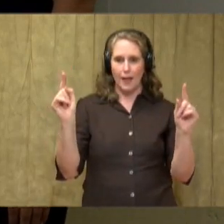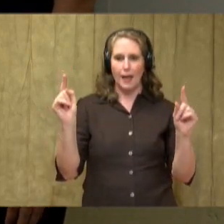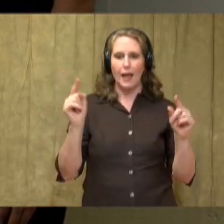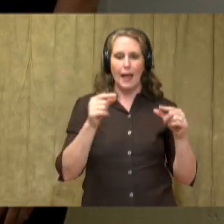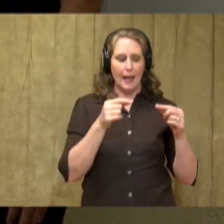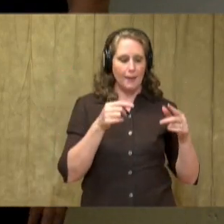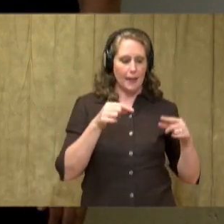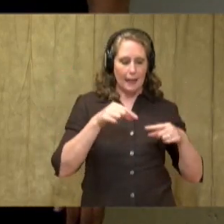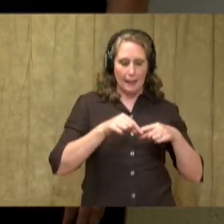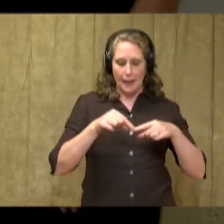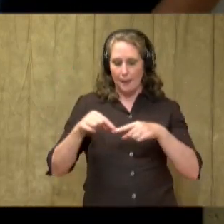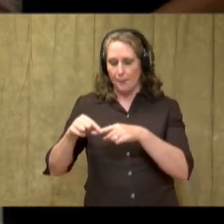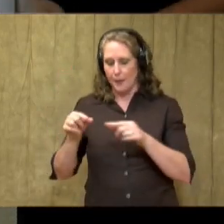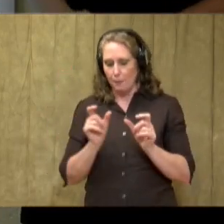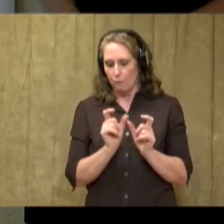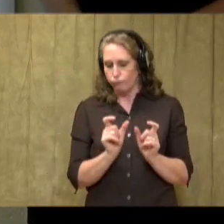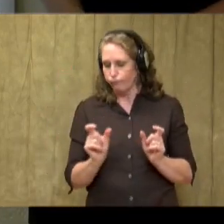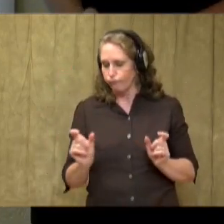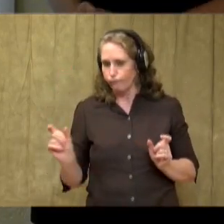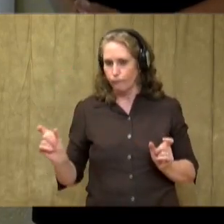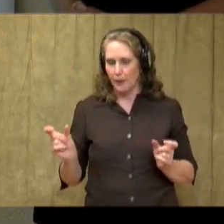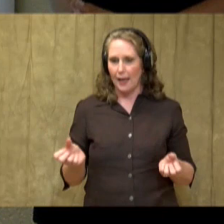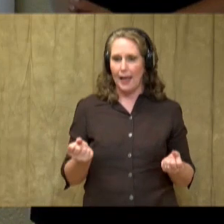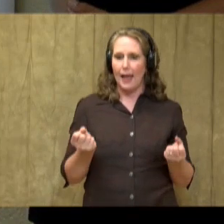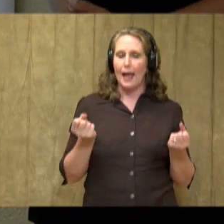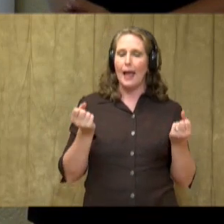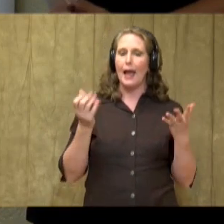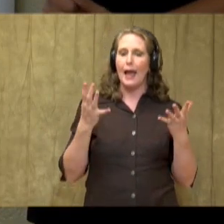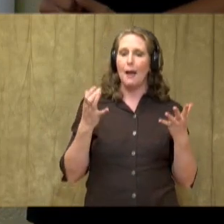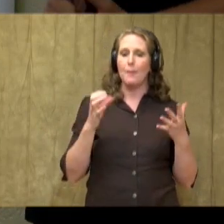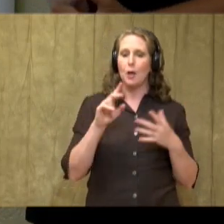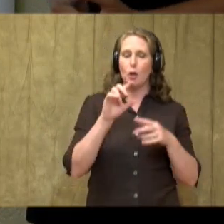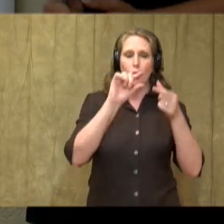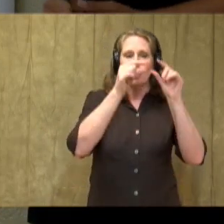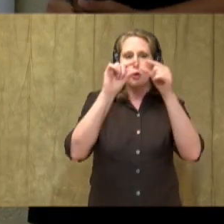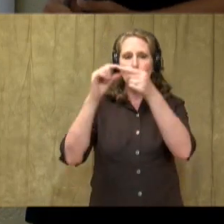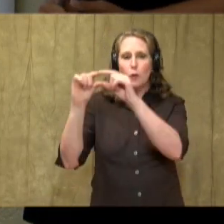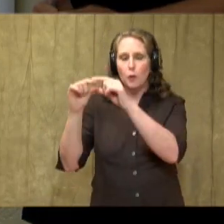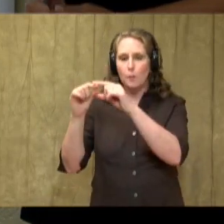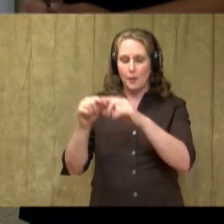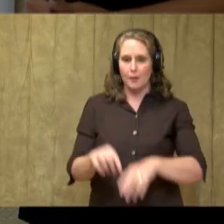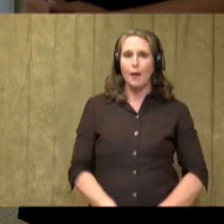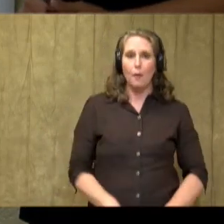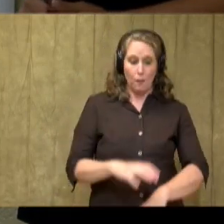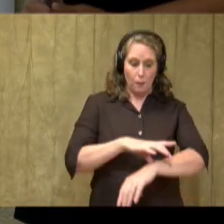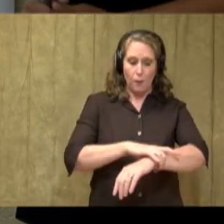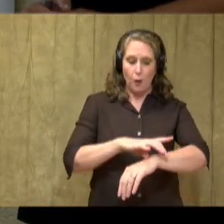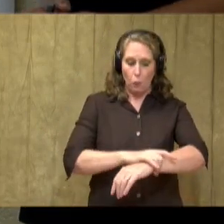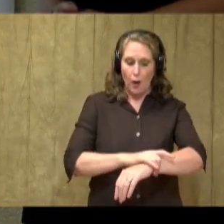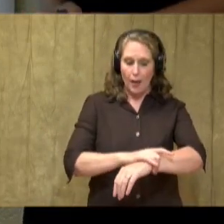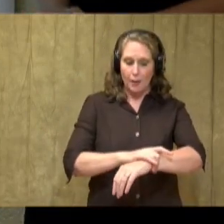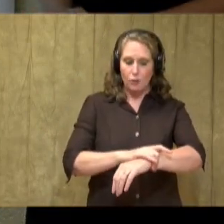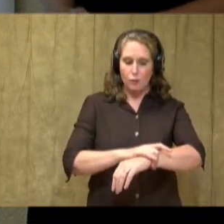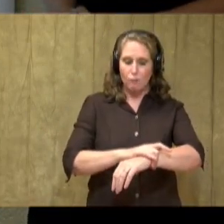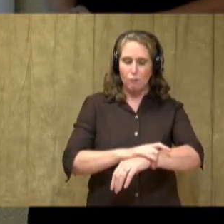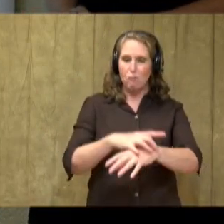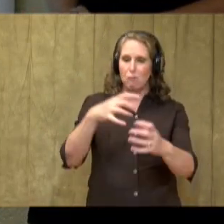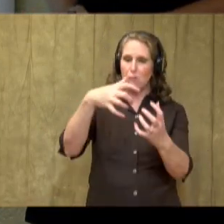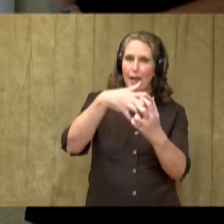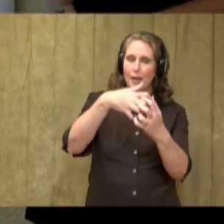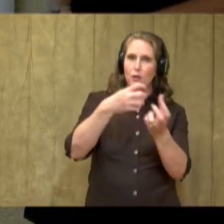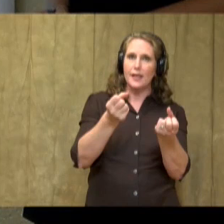unit. Look and count how many cubes the watch is long and how many paper clips the watch is